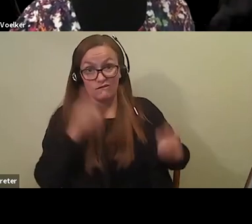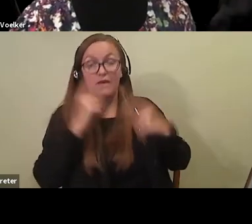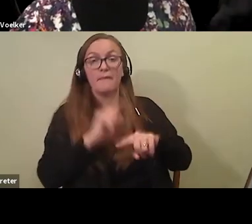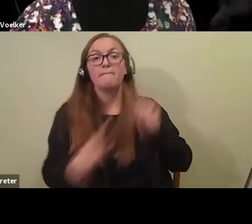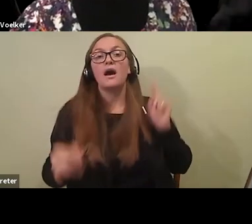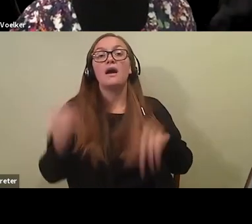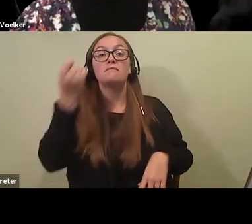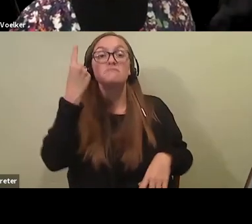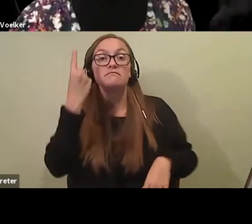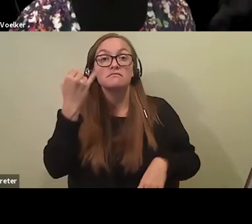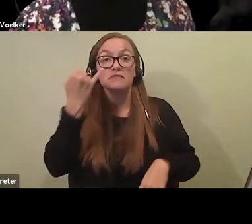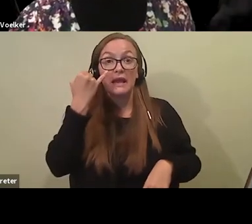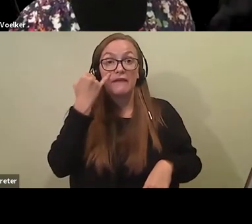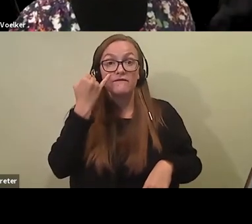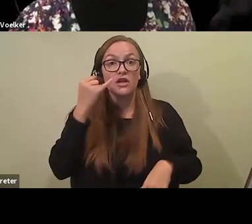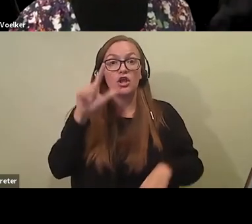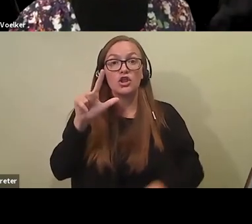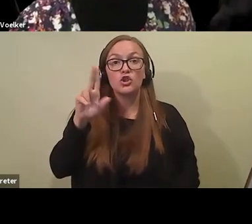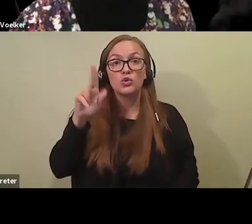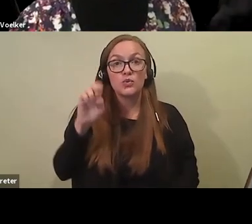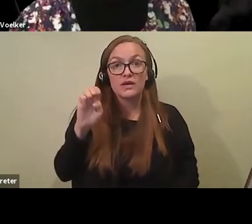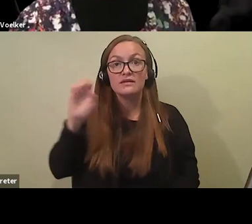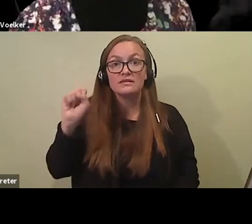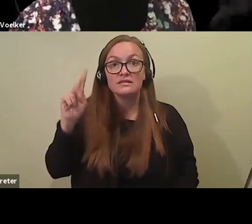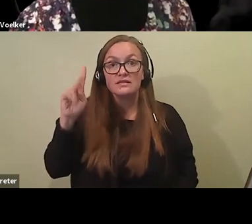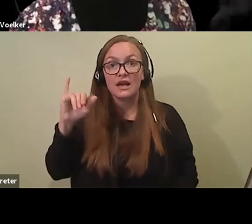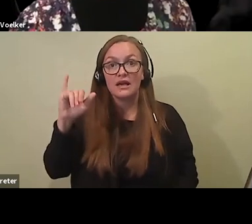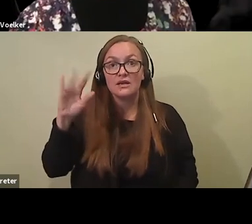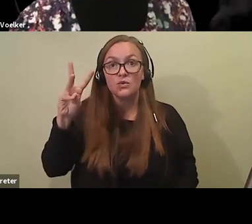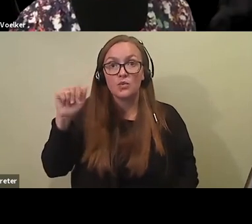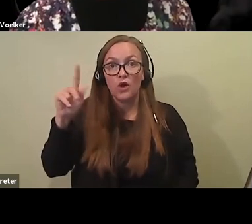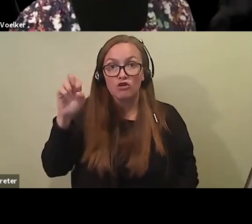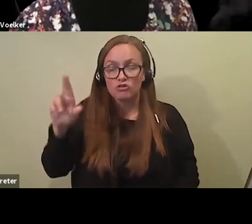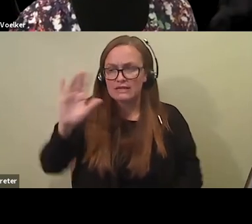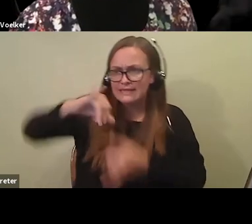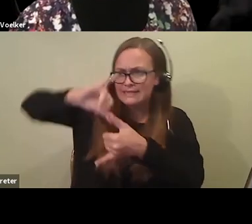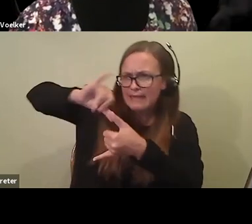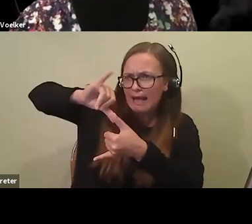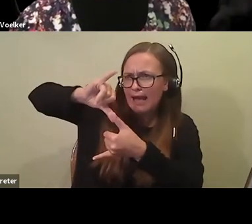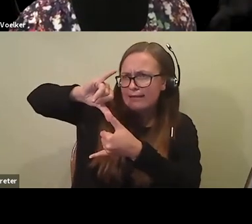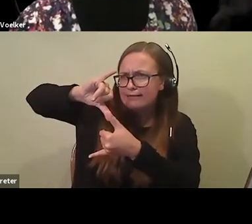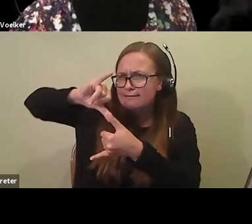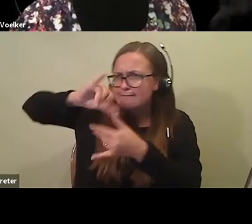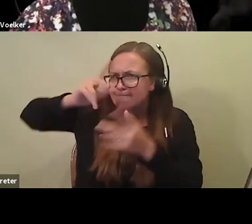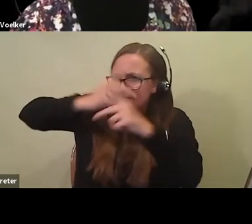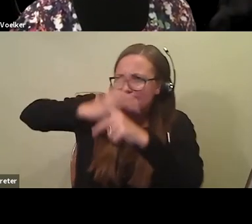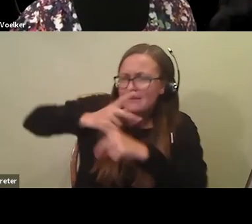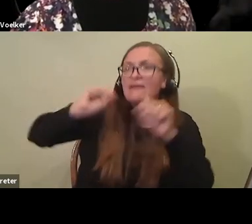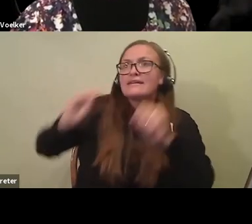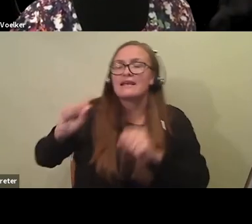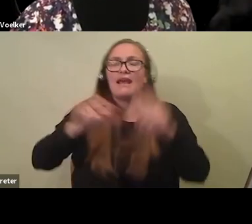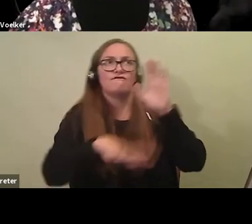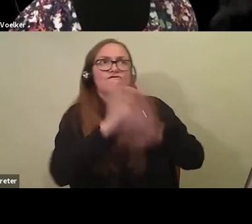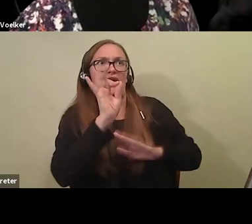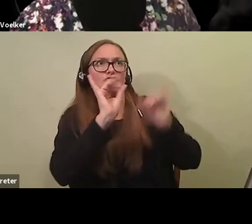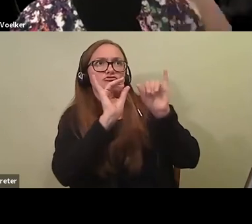big Luke Skywalker is, you can work out how big those stars are just by the parallax effect. And that's the type of research I work on. Amazing, thank